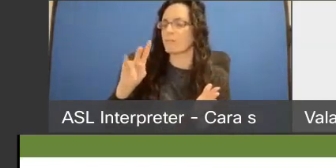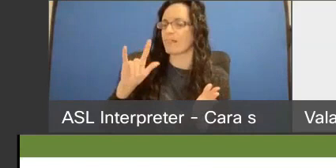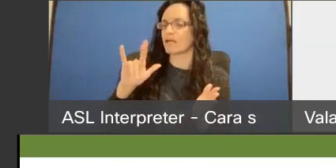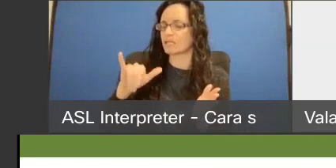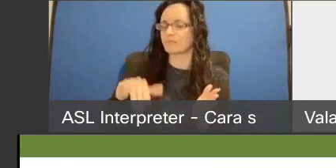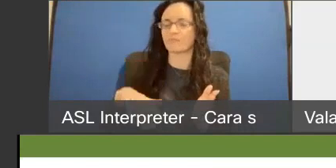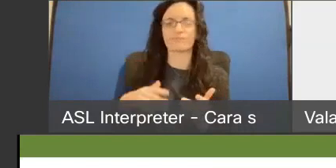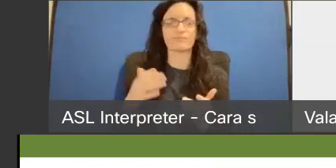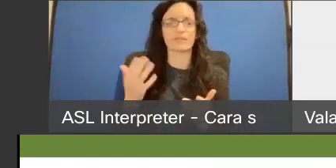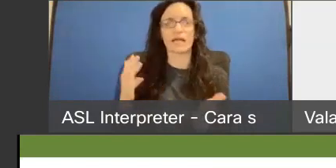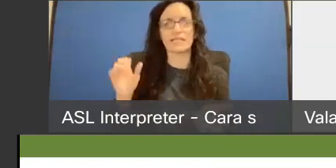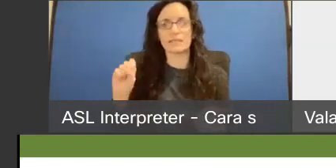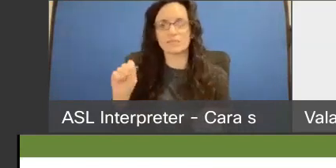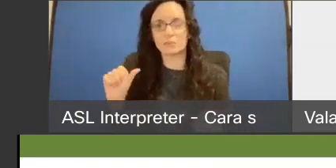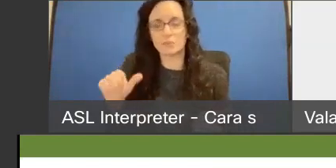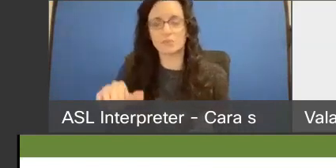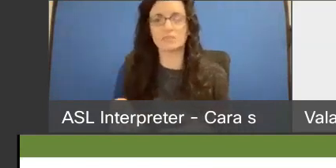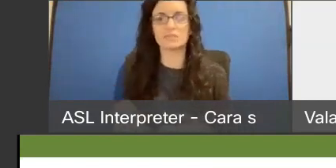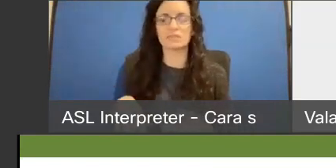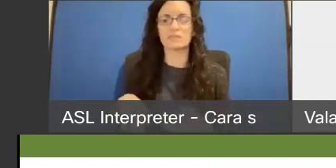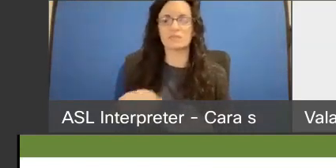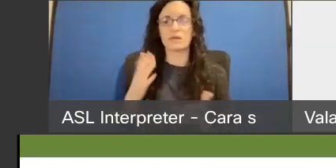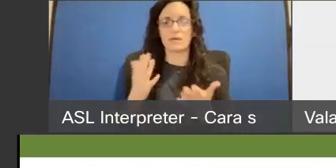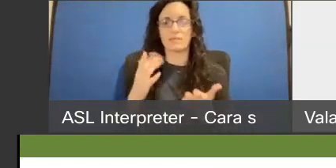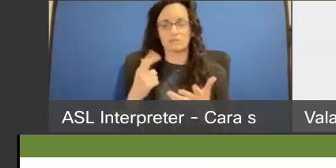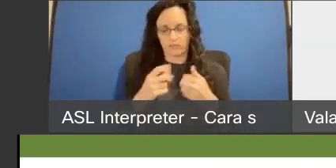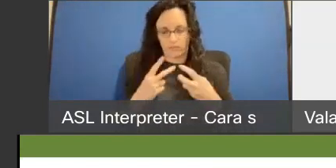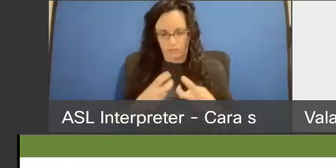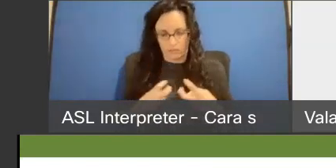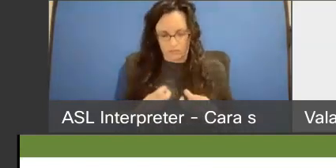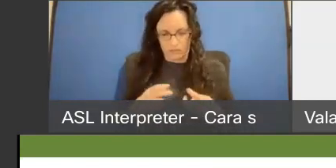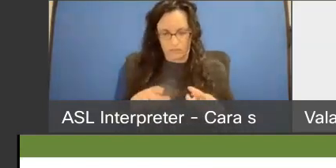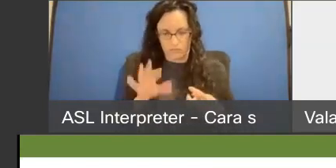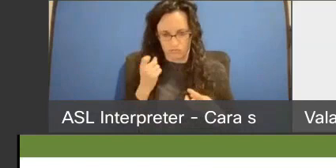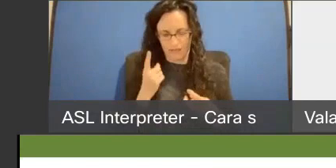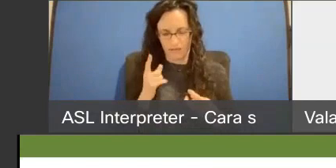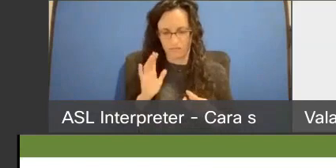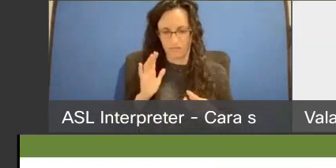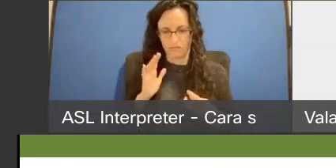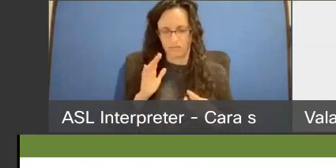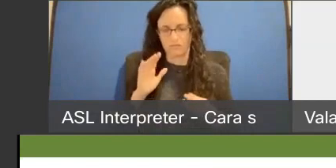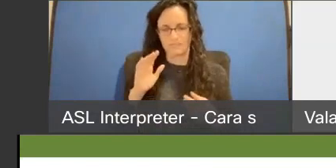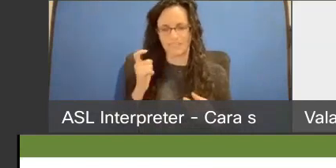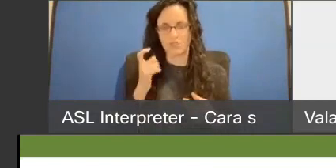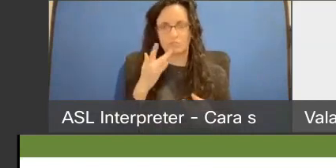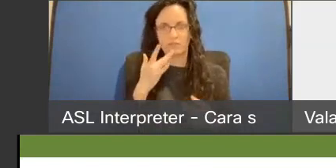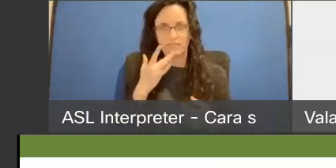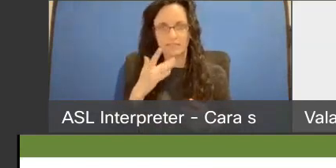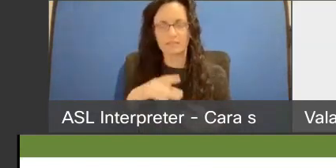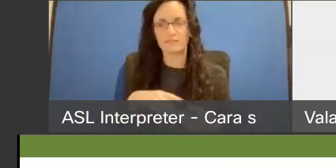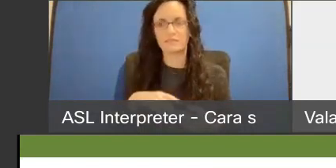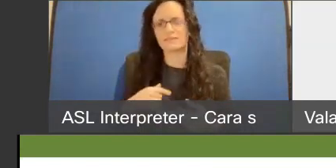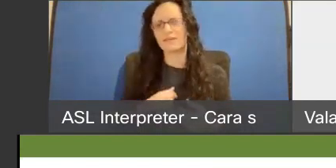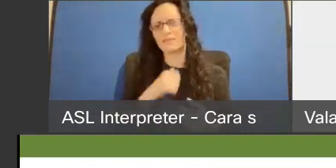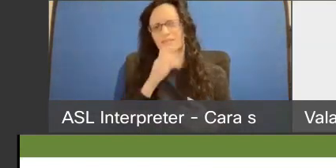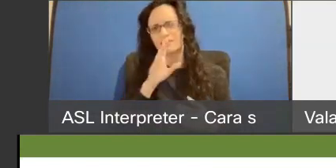abuse, maybe someone's trying to come to understanding their sexual orientation. We didn't even talk about neurotransmitters like, you know, low